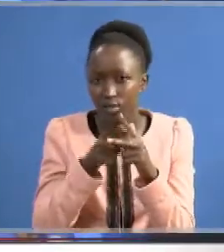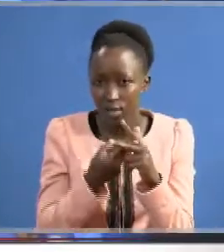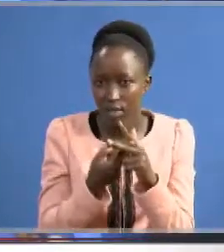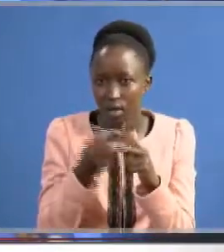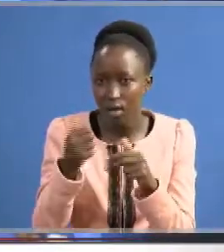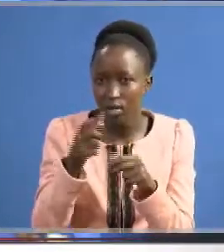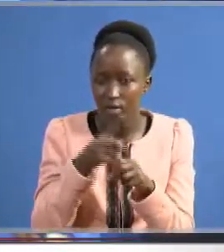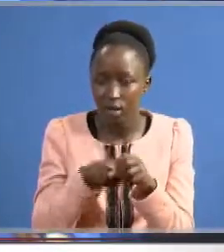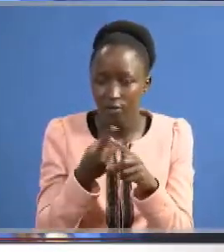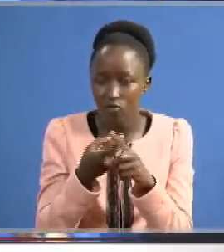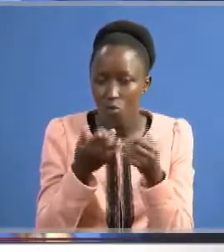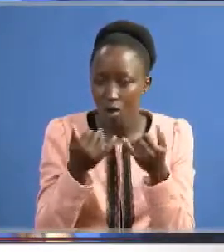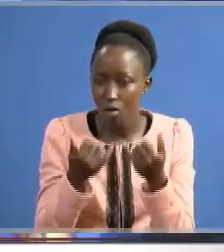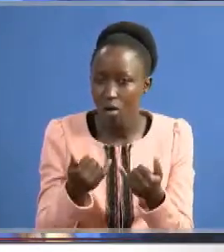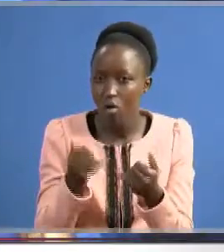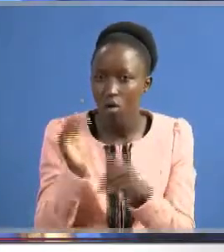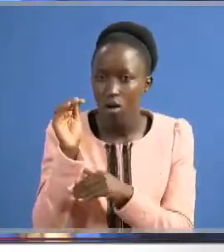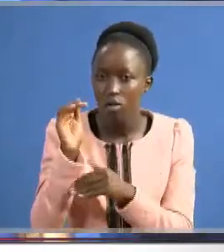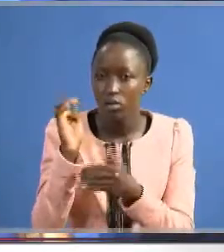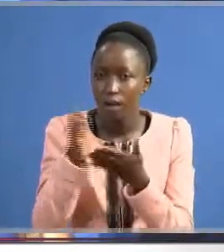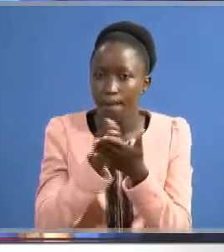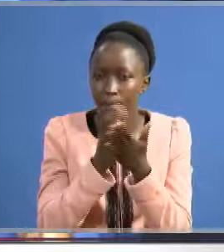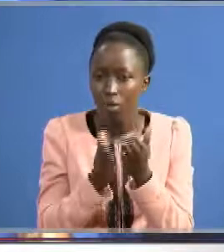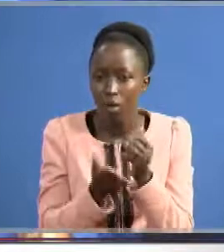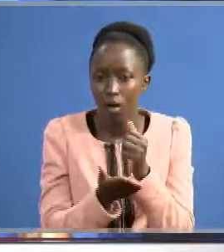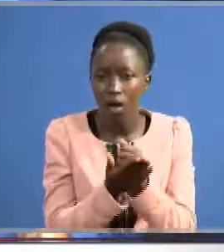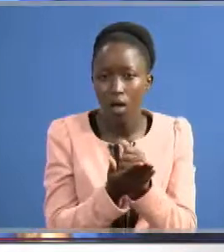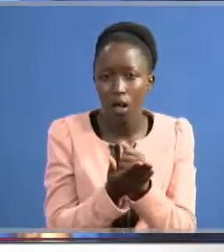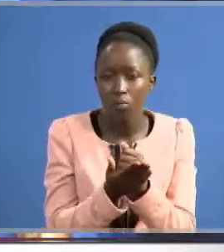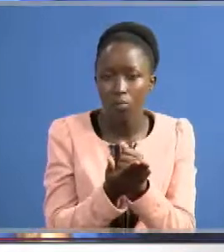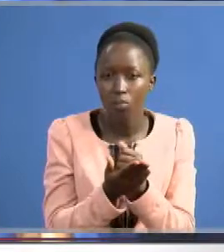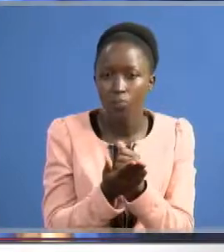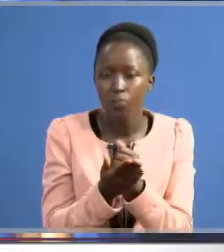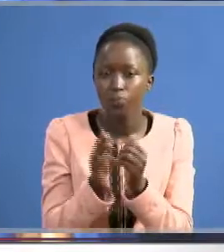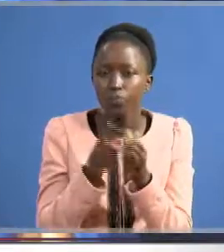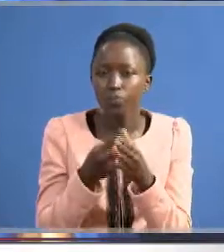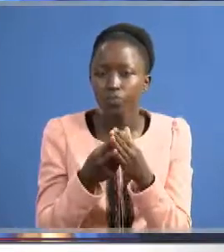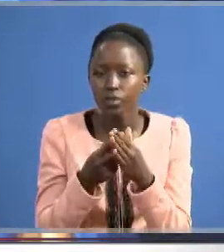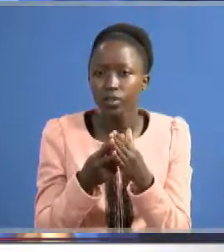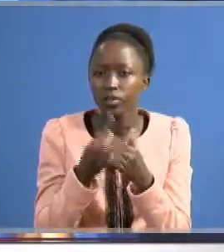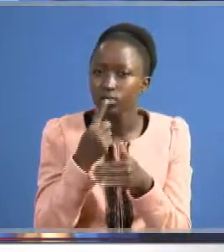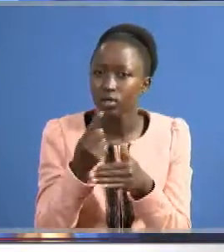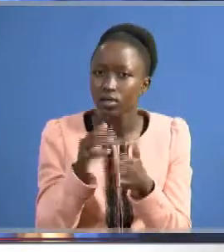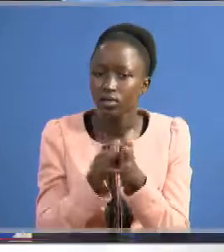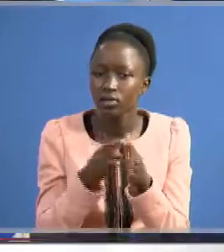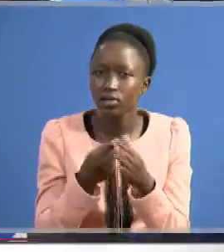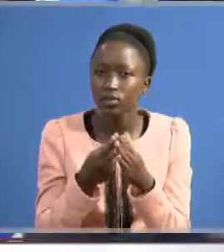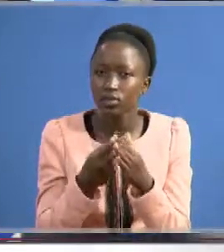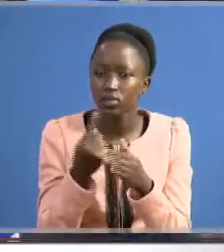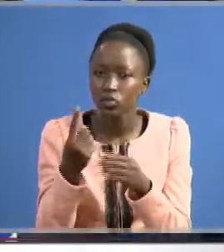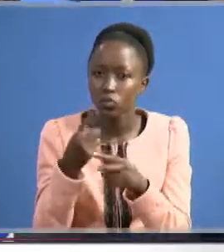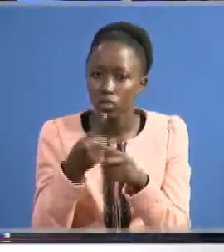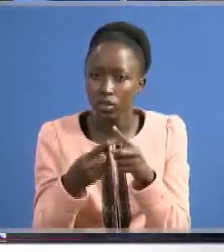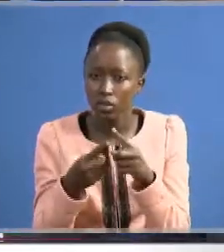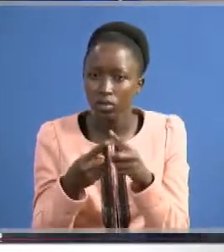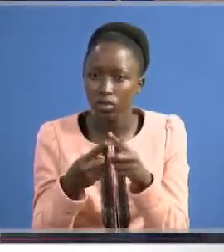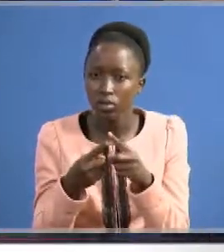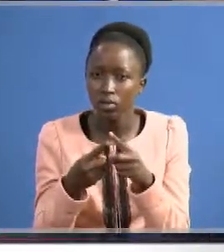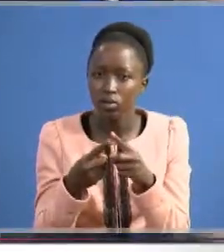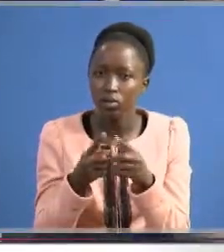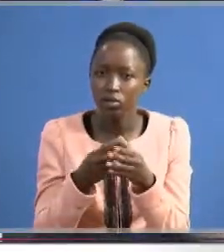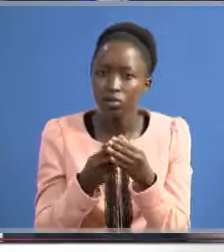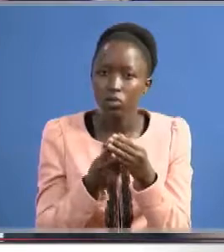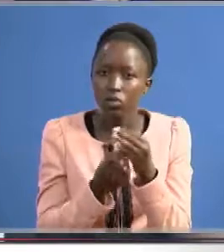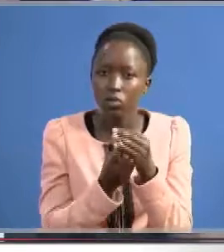any time from now and asked employers to help in tracking them down. She further said the annual HELB student loan budget has